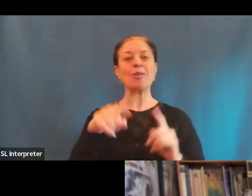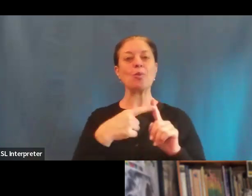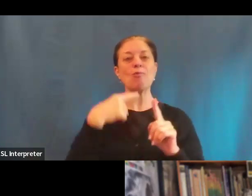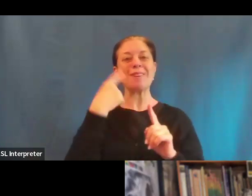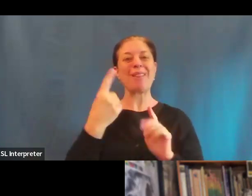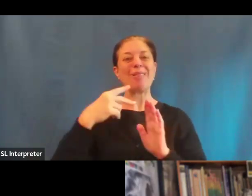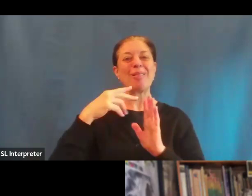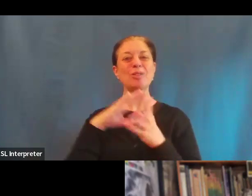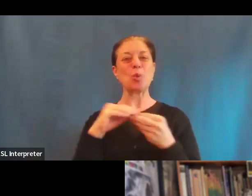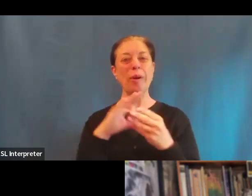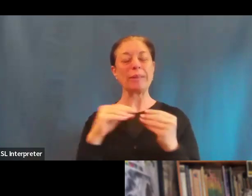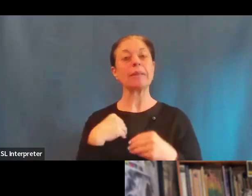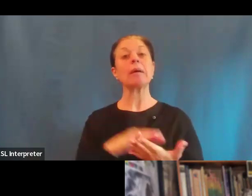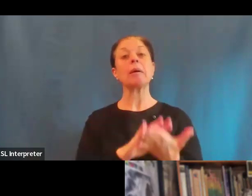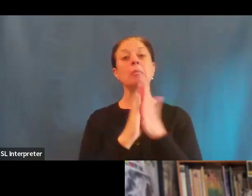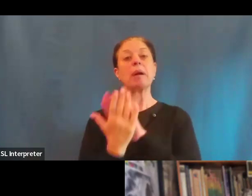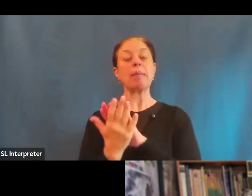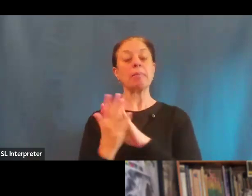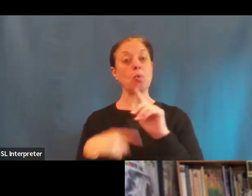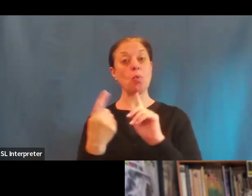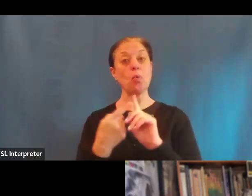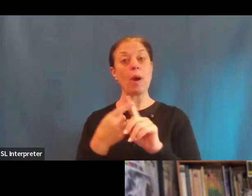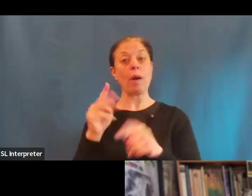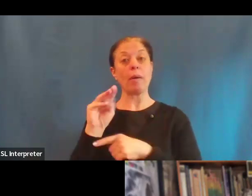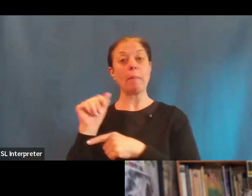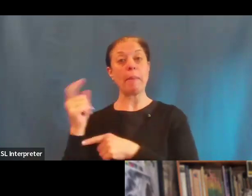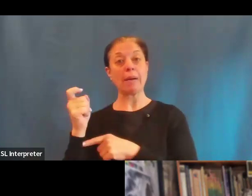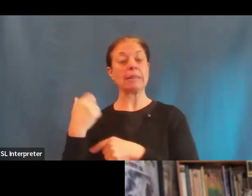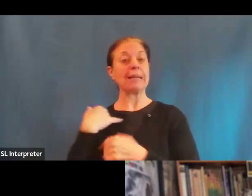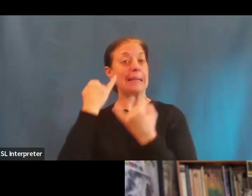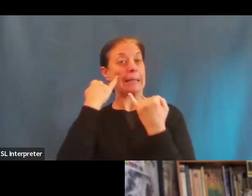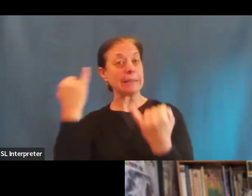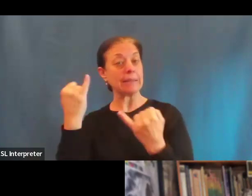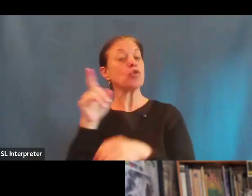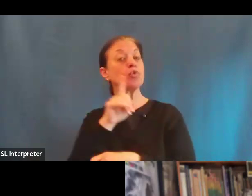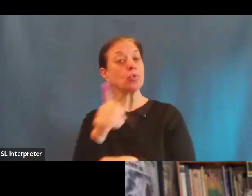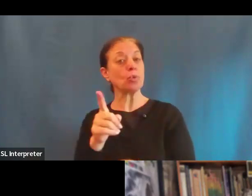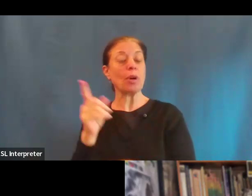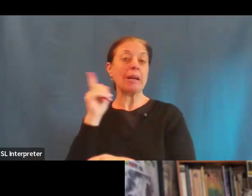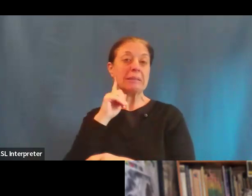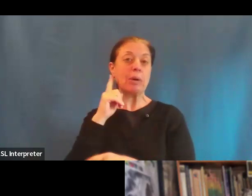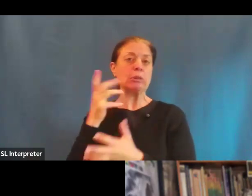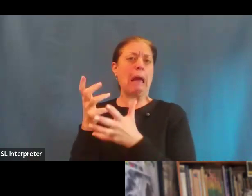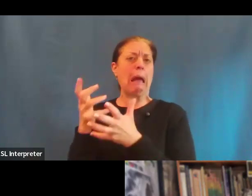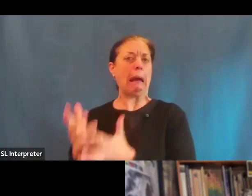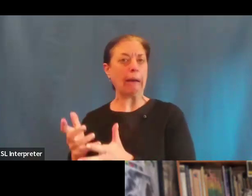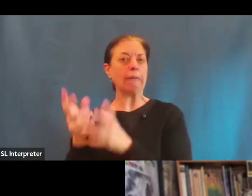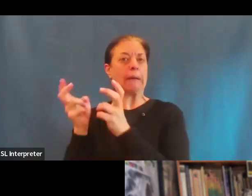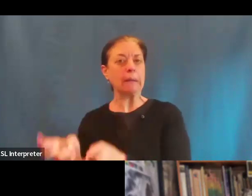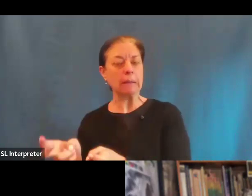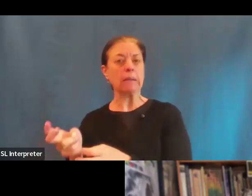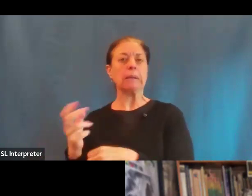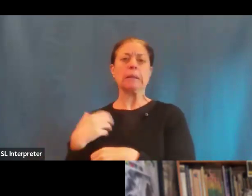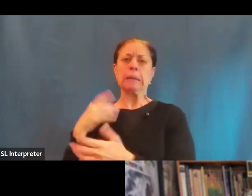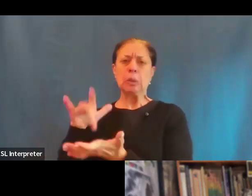storytelling. And it just becomes, yes, whenever Max has a core idea for a book, it is true. It sounds very heavy in its core. And I'm